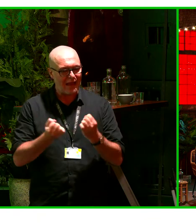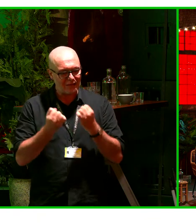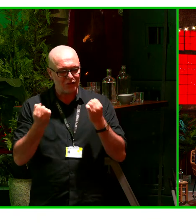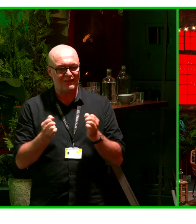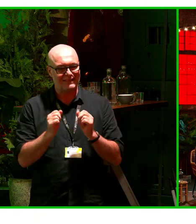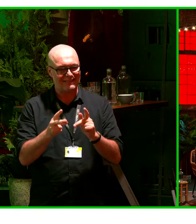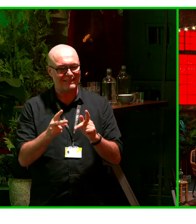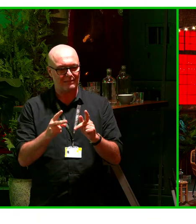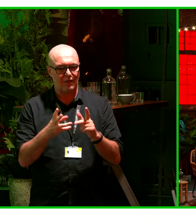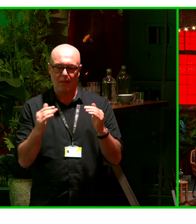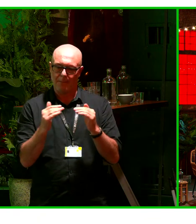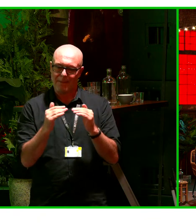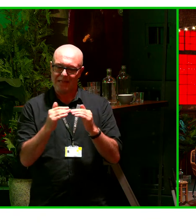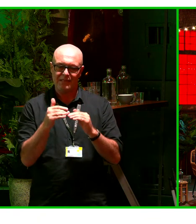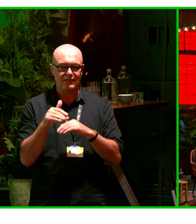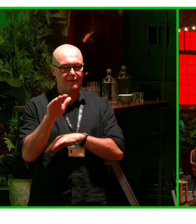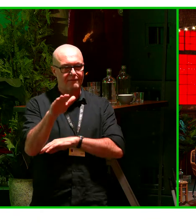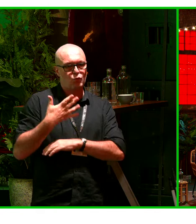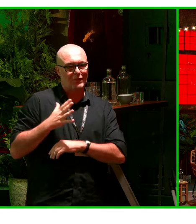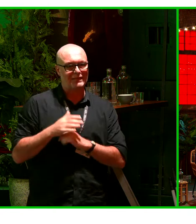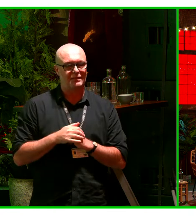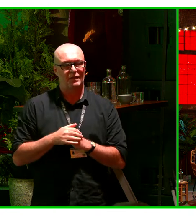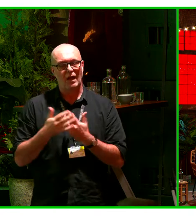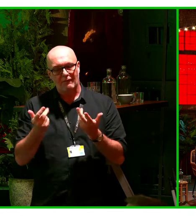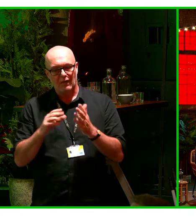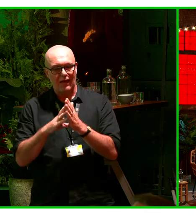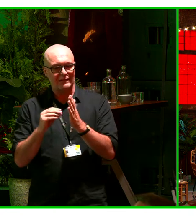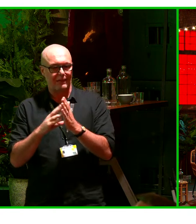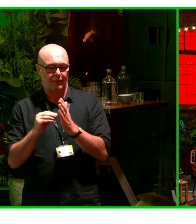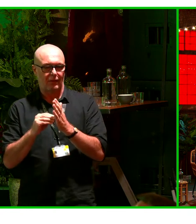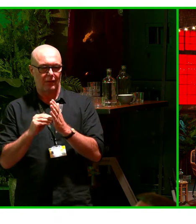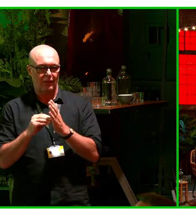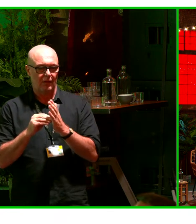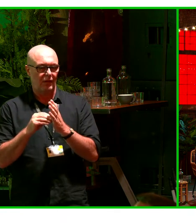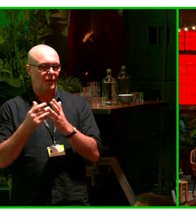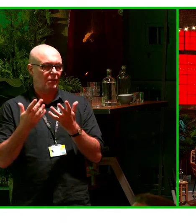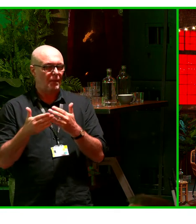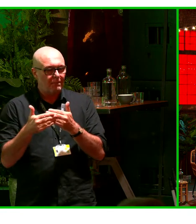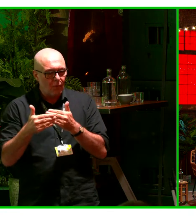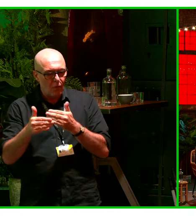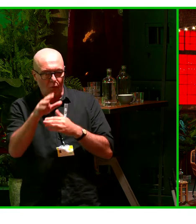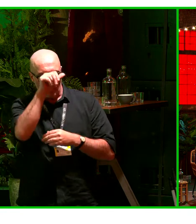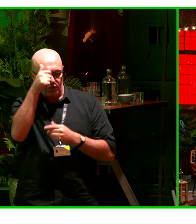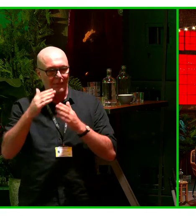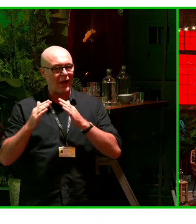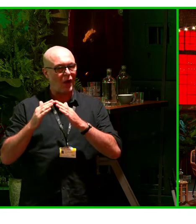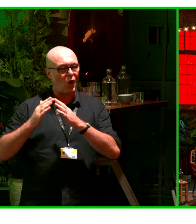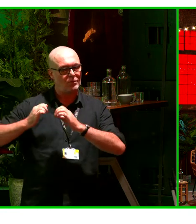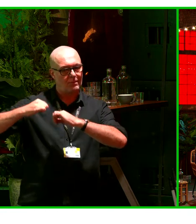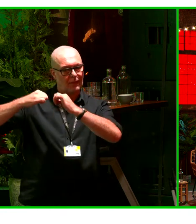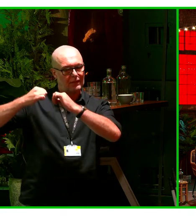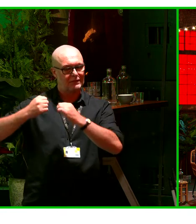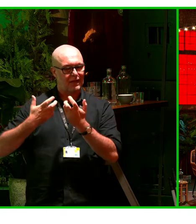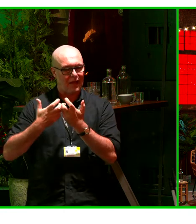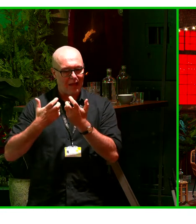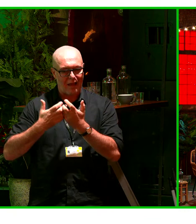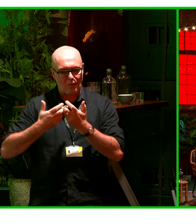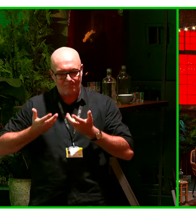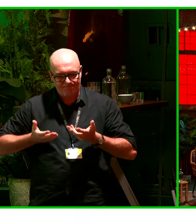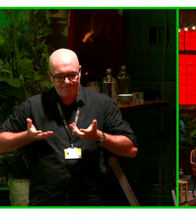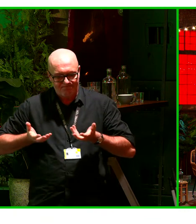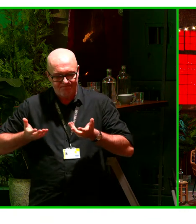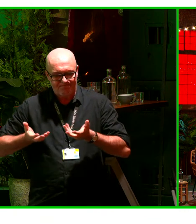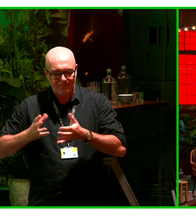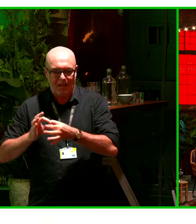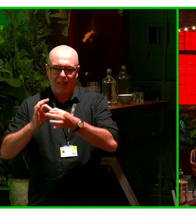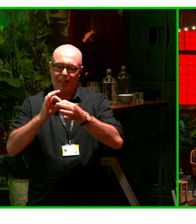future. For instance, as we increasingly move towards smart homes and buildings, how do we drive forward the opportunity to link in